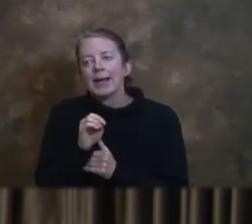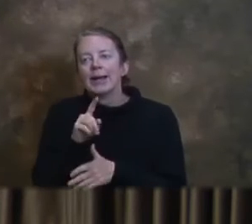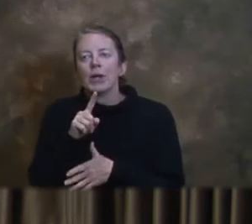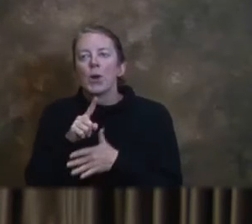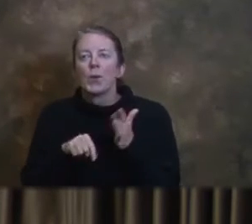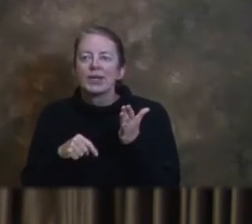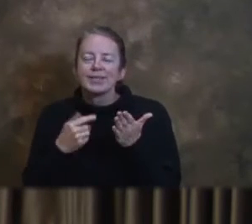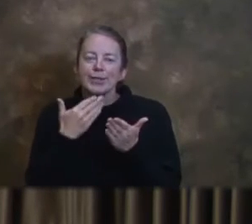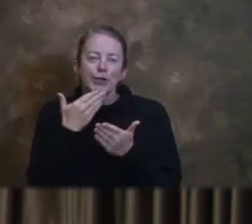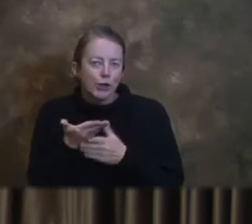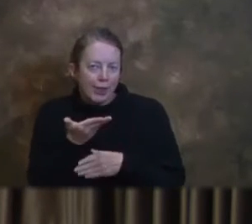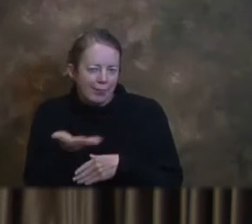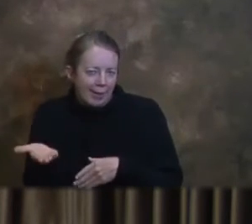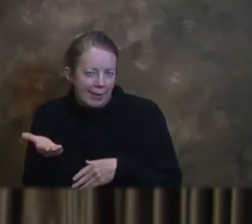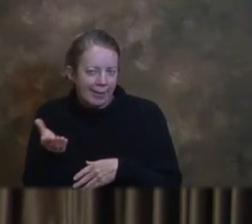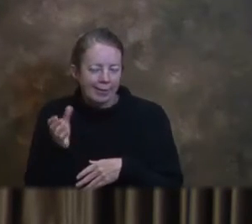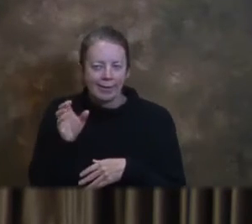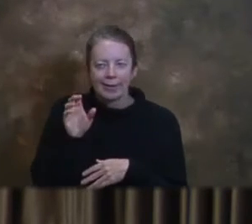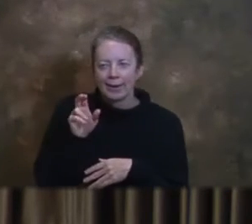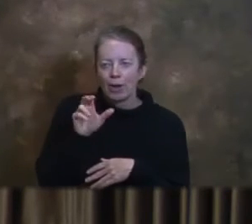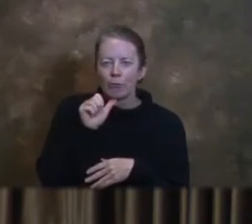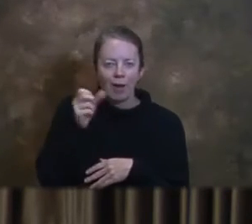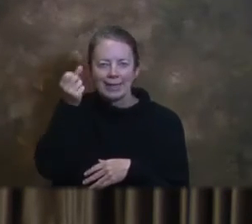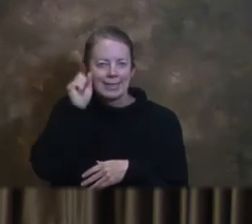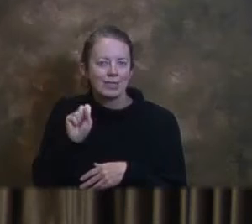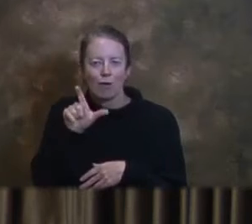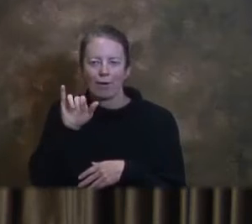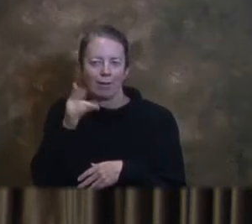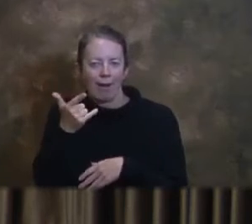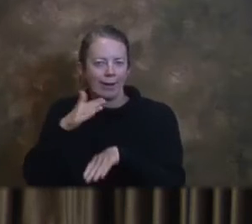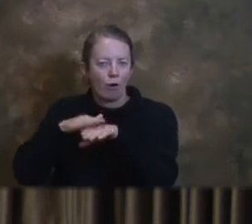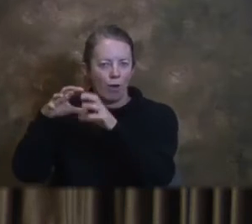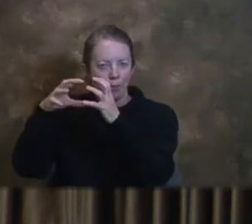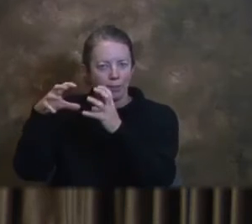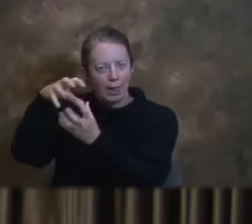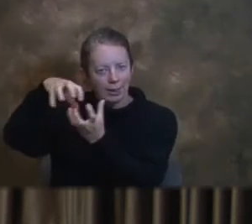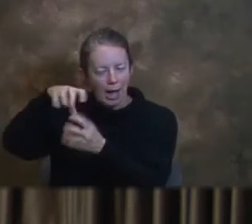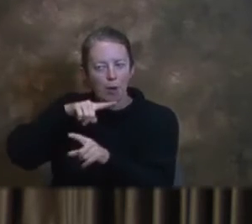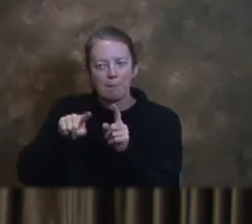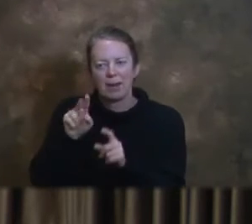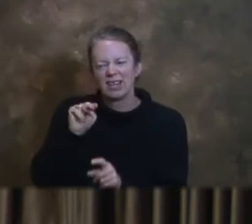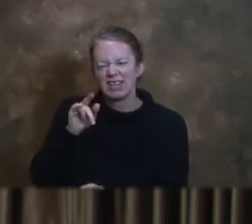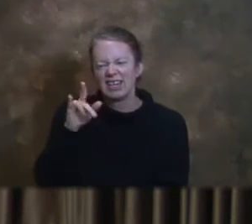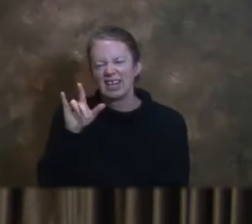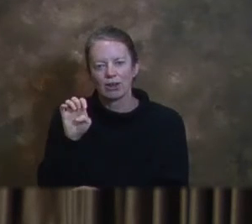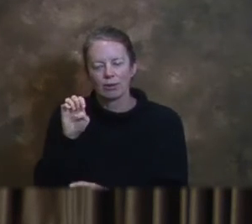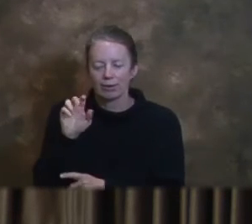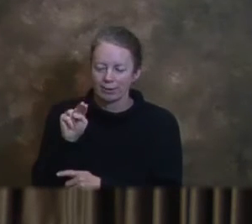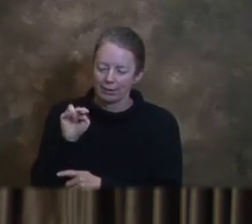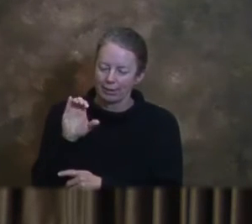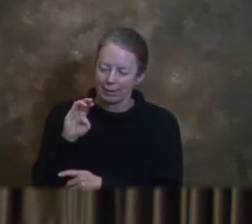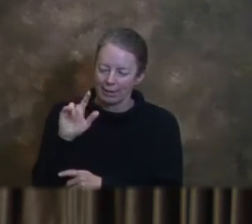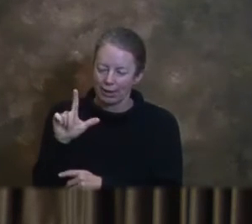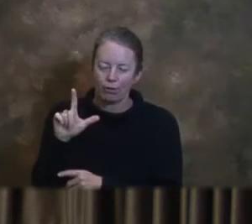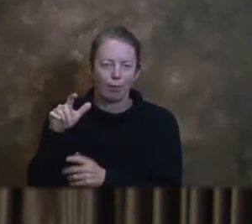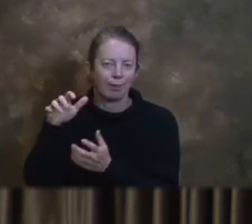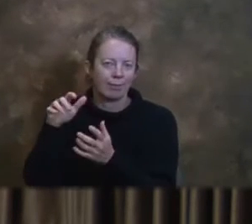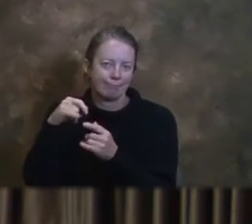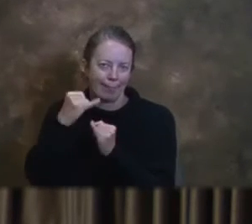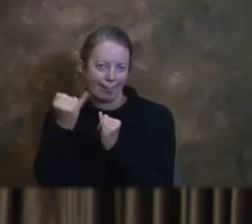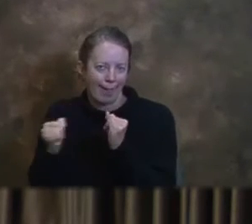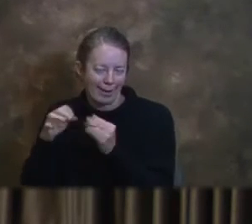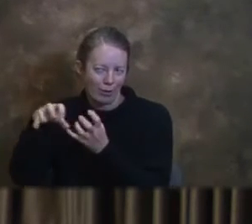it nickel lining around this cloud, is that it appears to be less virulent. It causes less severe